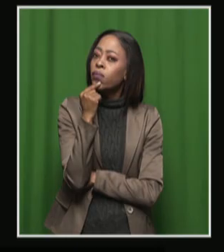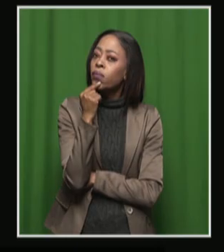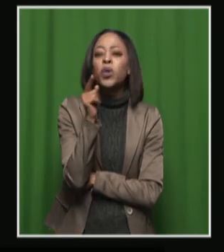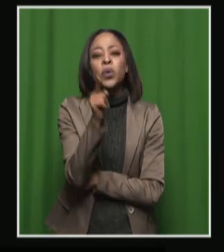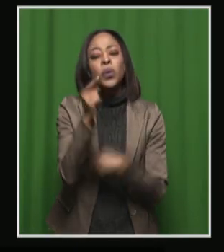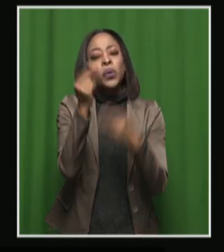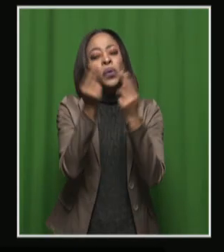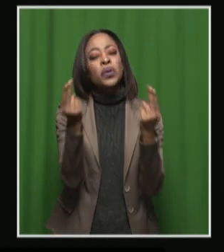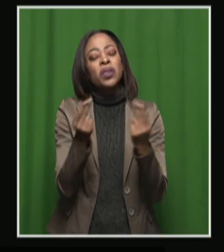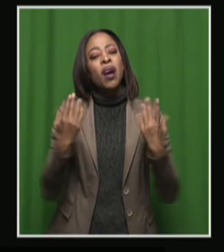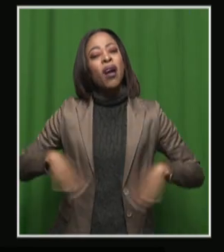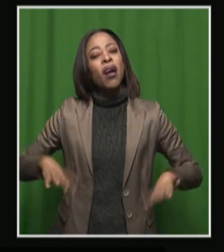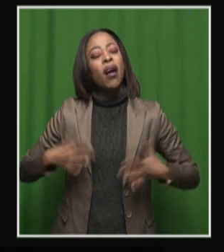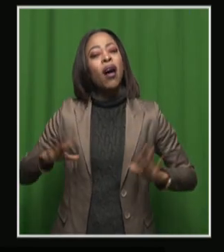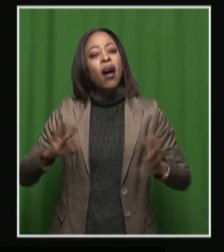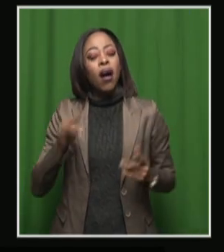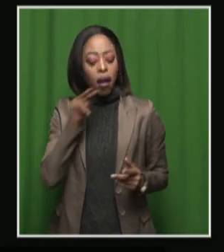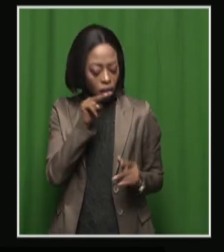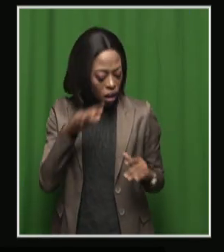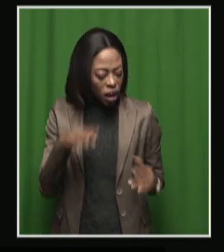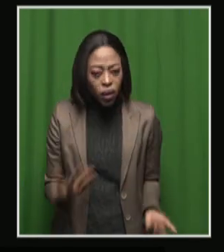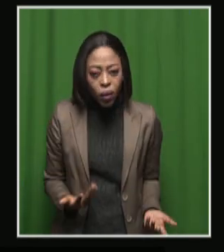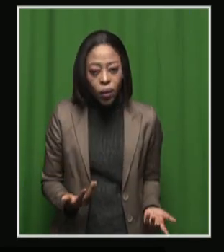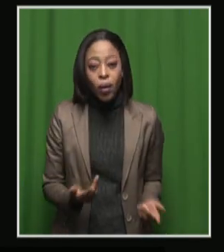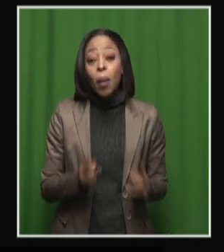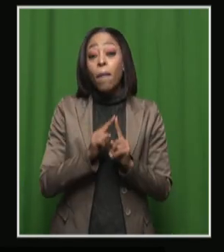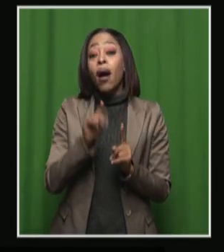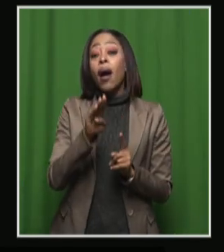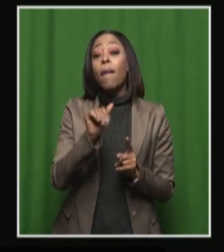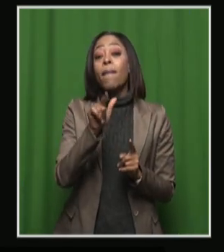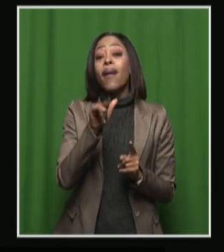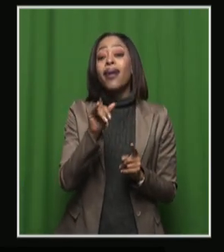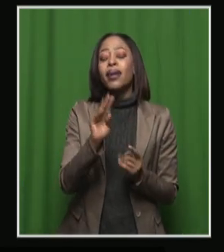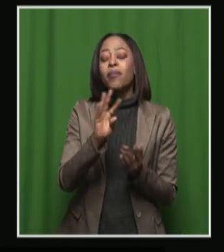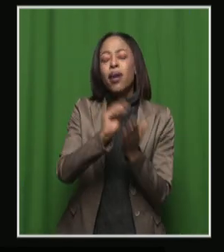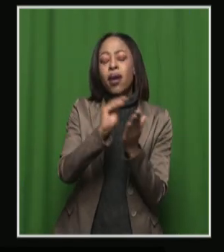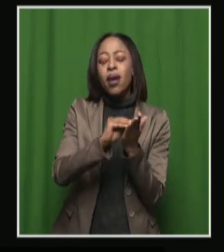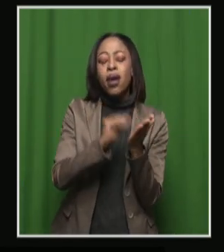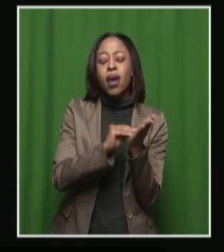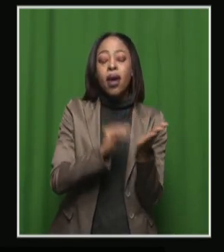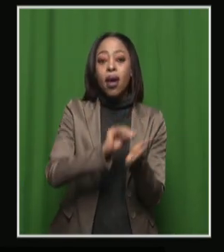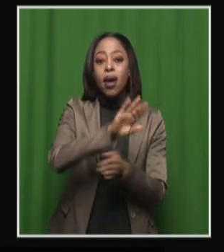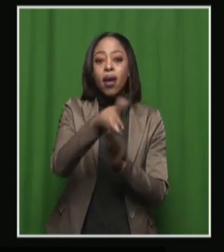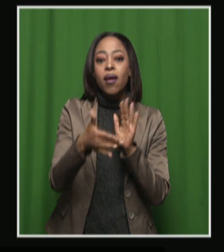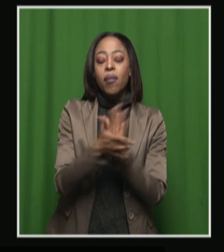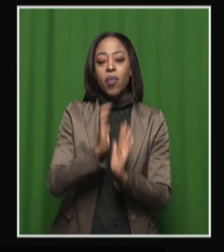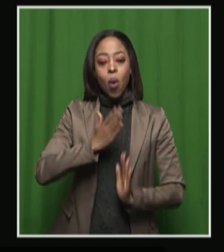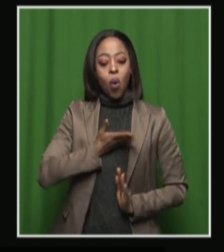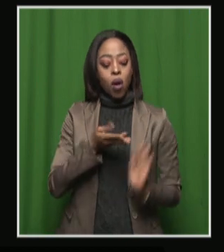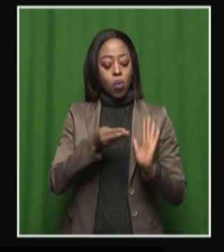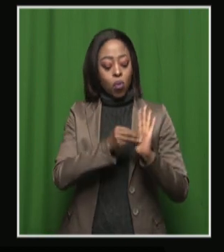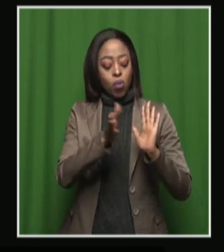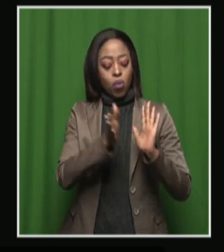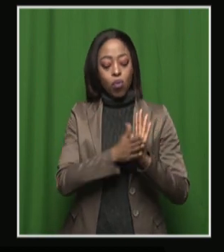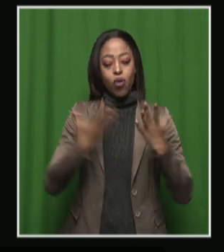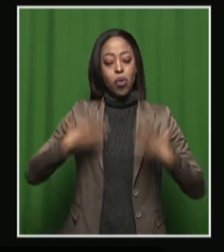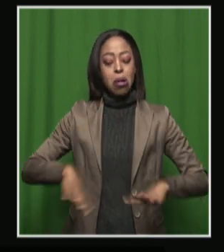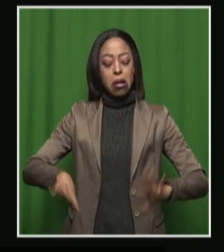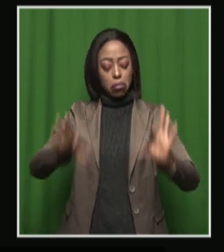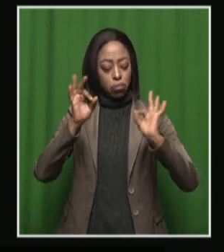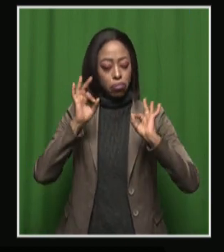you designing a dress when you can't even see? But Balini captured each and every single detail that I wanted on that dress